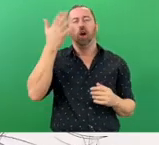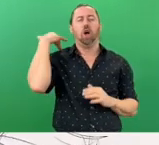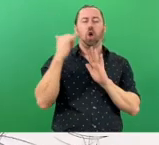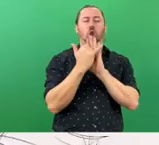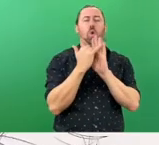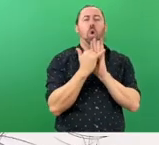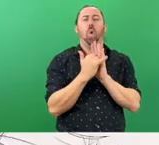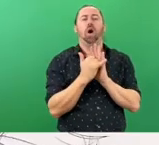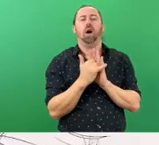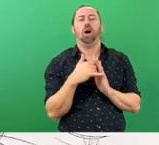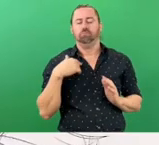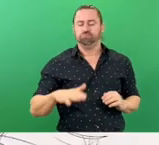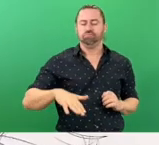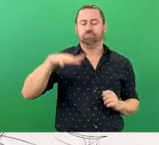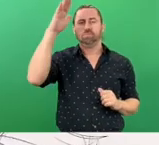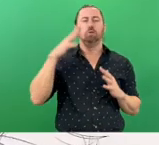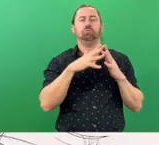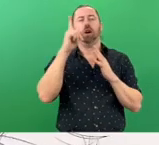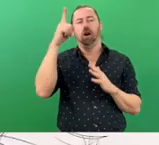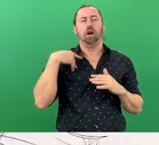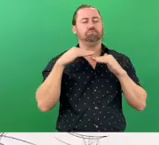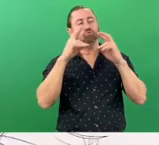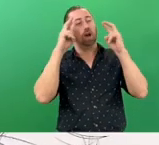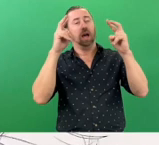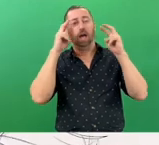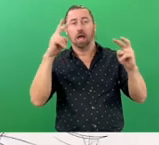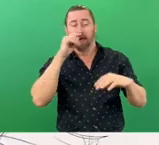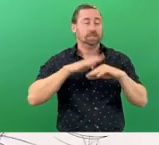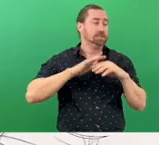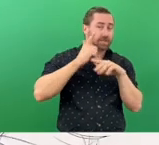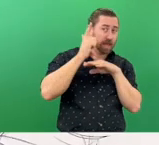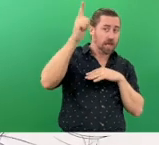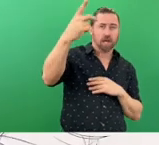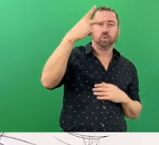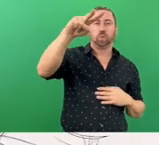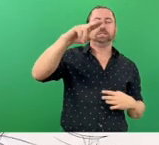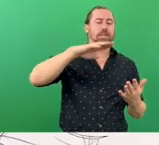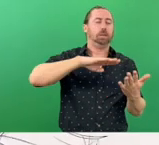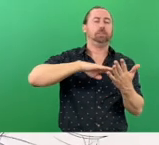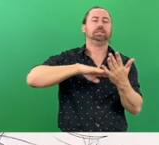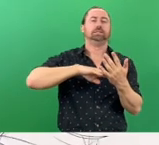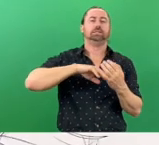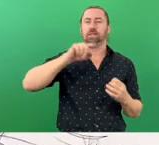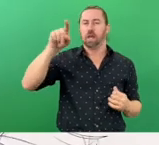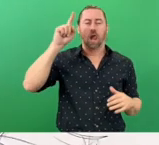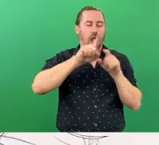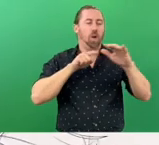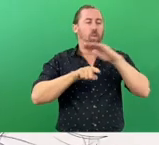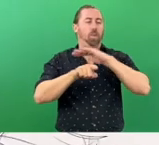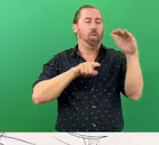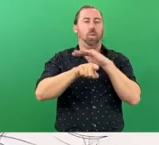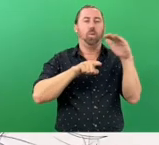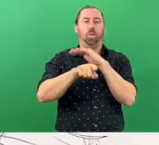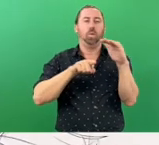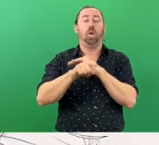New York when I was growing up, and you could be sitting 20 meters away from somebody else at the other end of the subway car, and as you're going through the